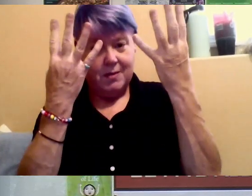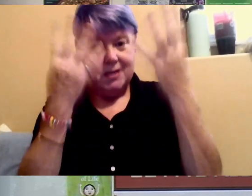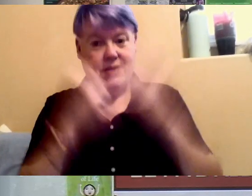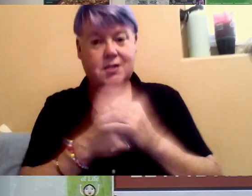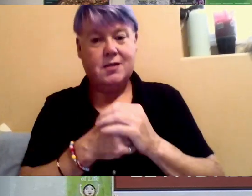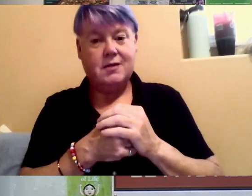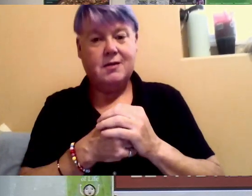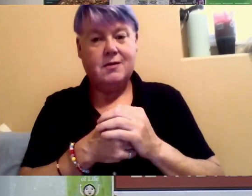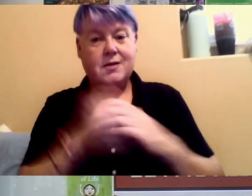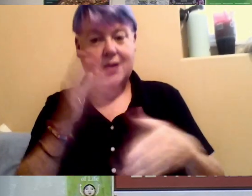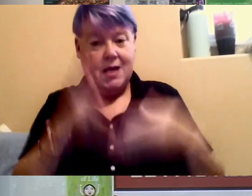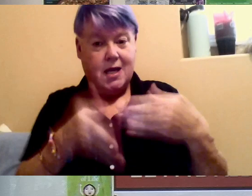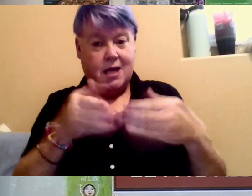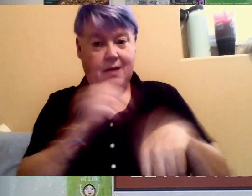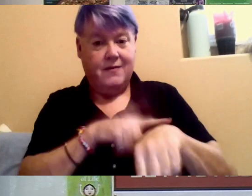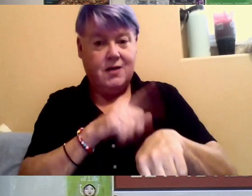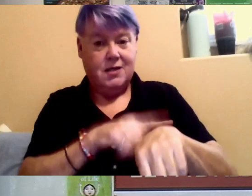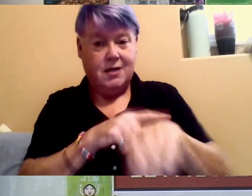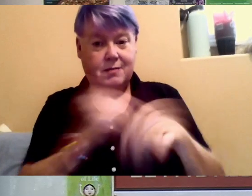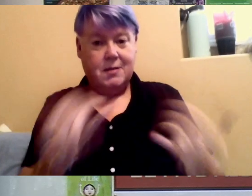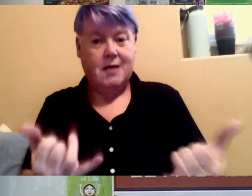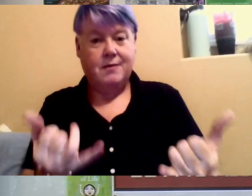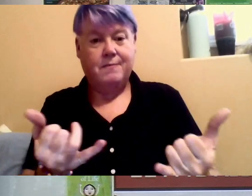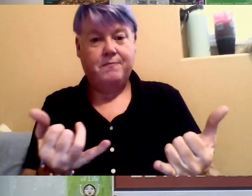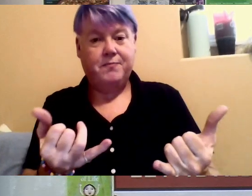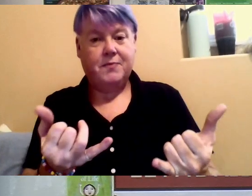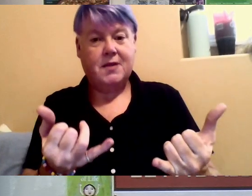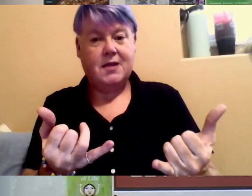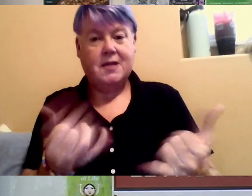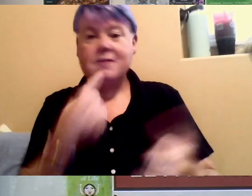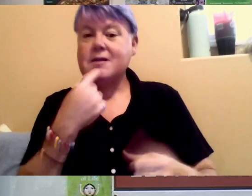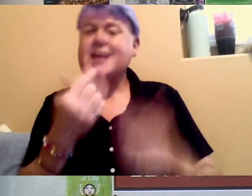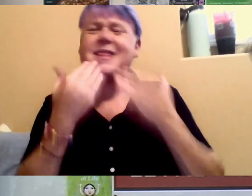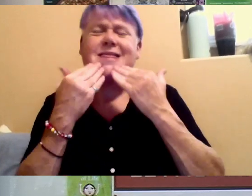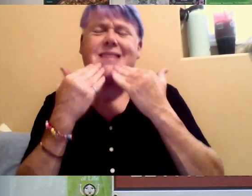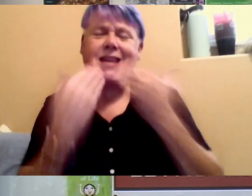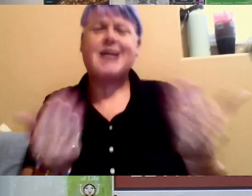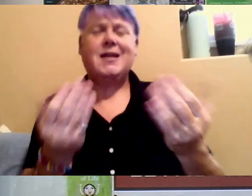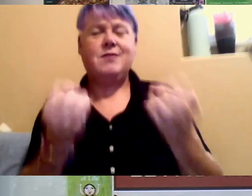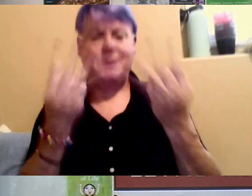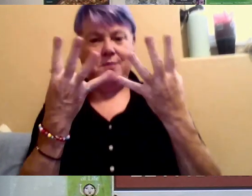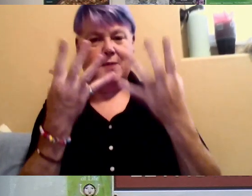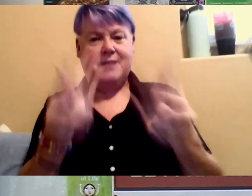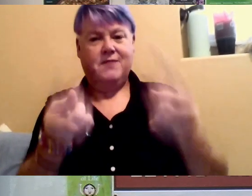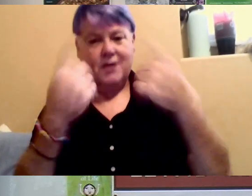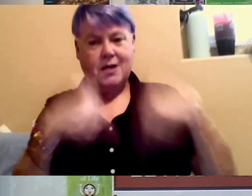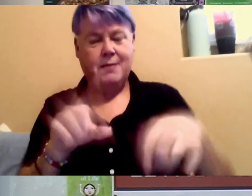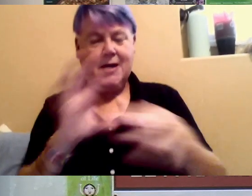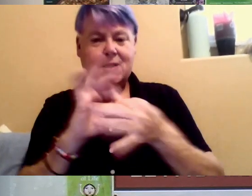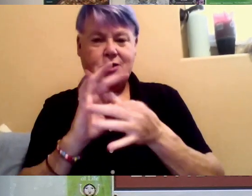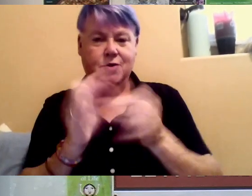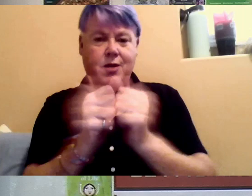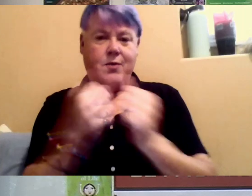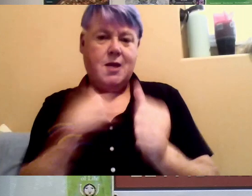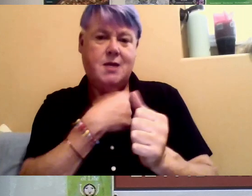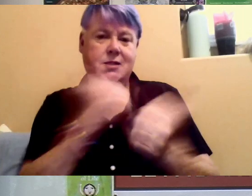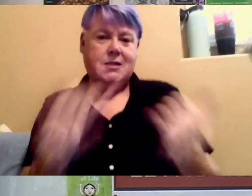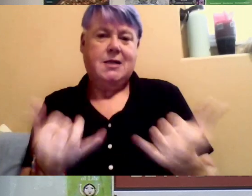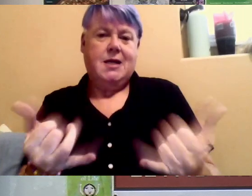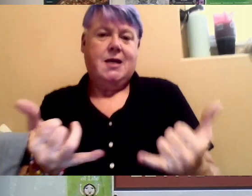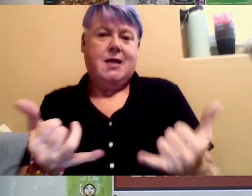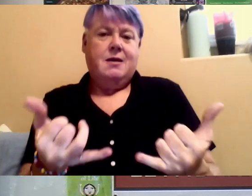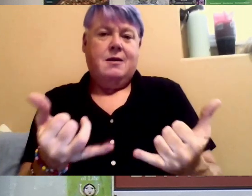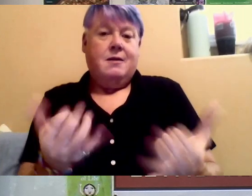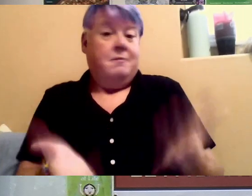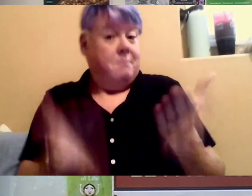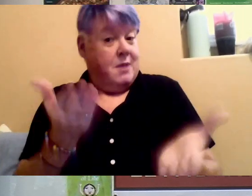at the end of our time now. So I just wanted to say thank you so much for coming and joining with us today. Maybe one